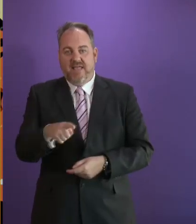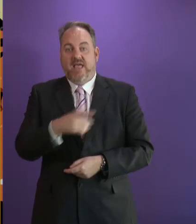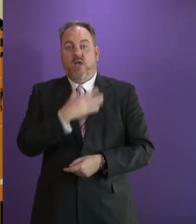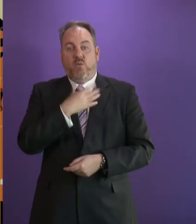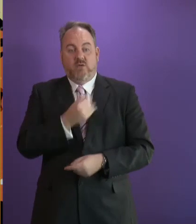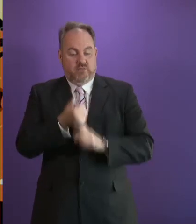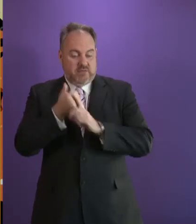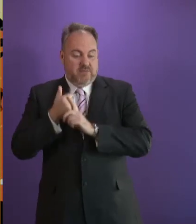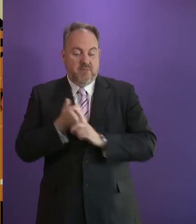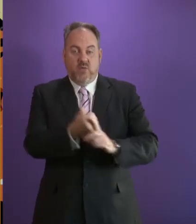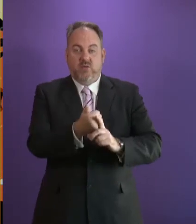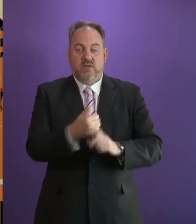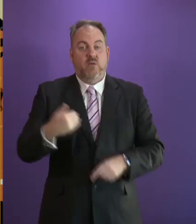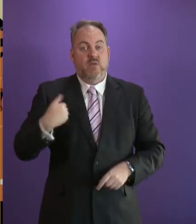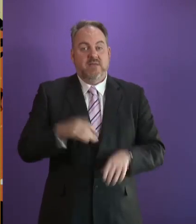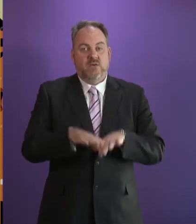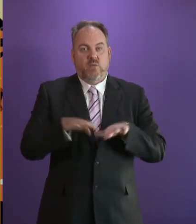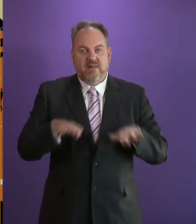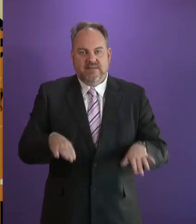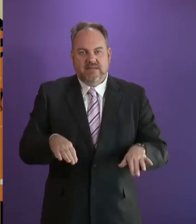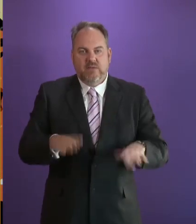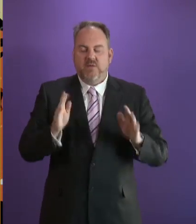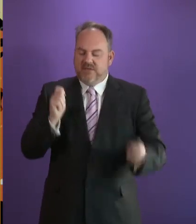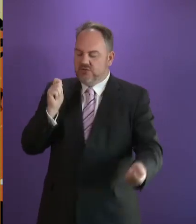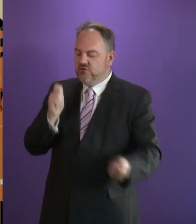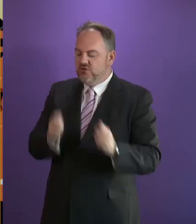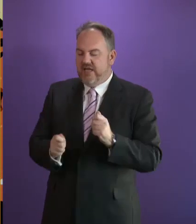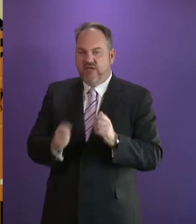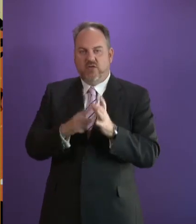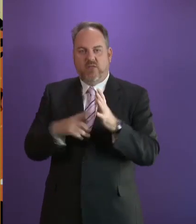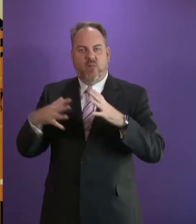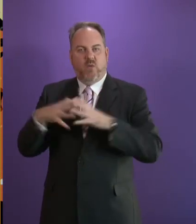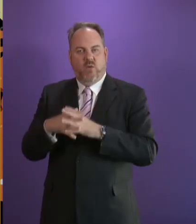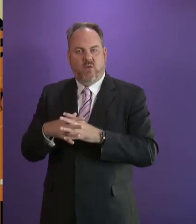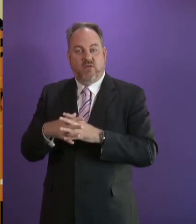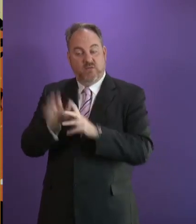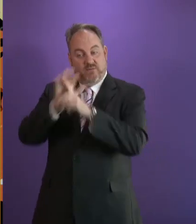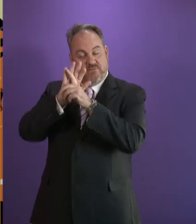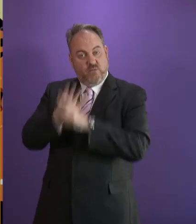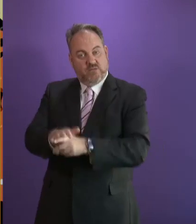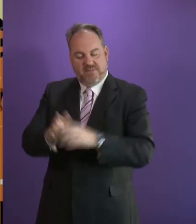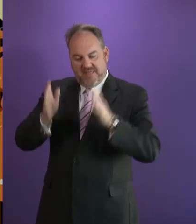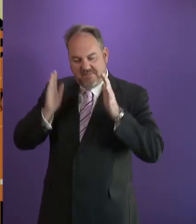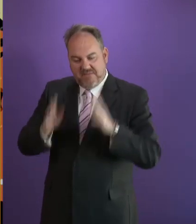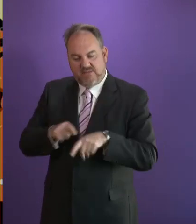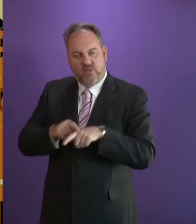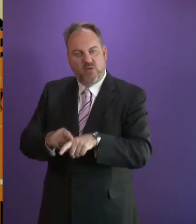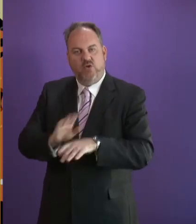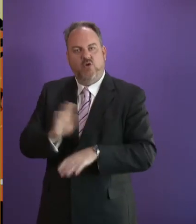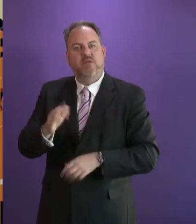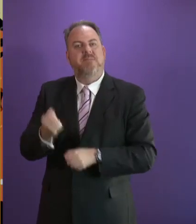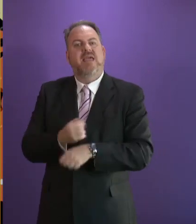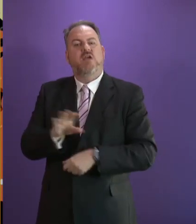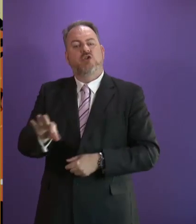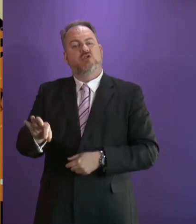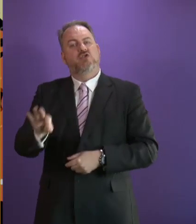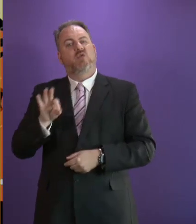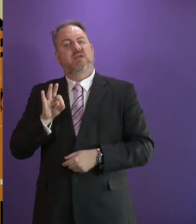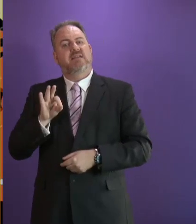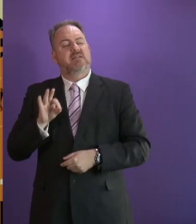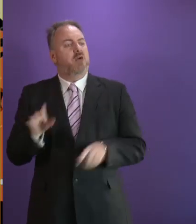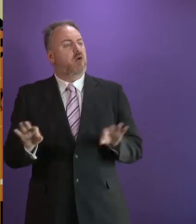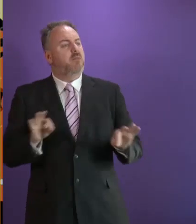women's equality. I want legislated change so that they don't really have much of an option about whether they want to take forward women's equality. I'm quite okay